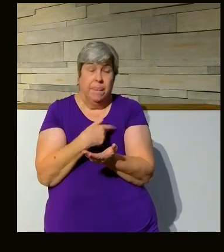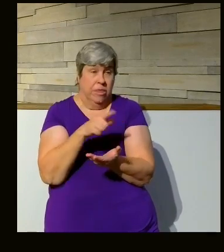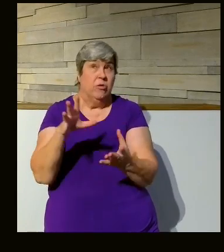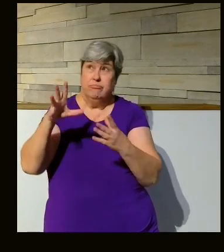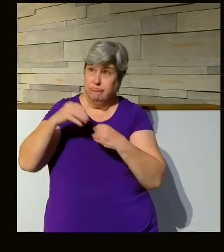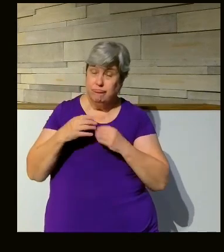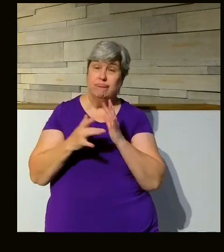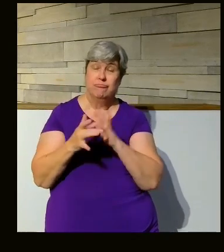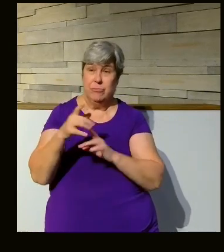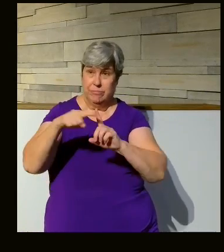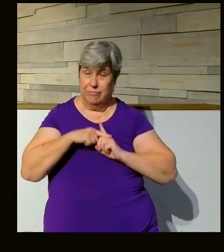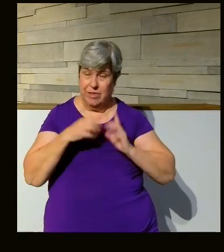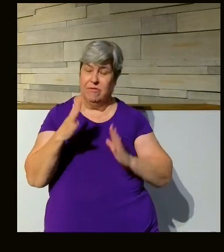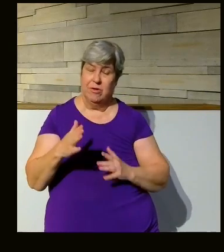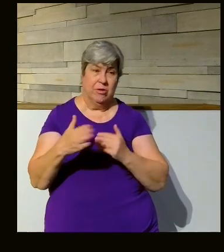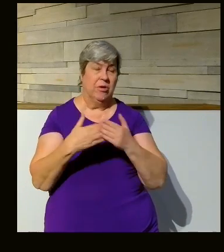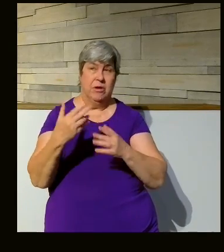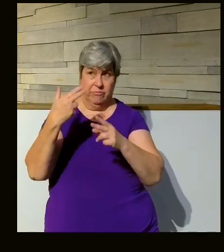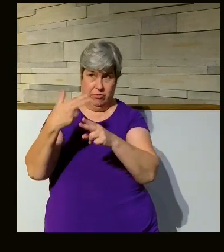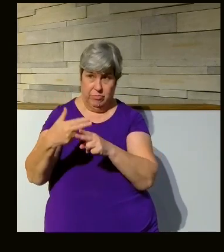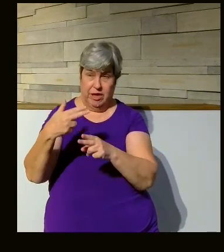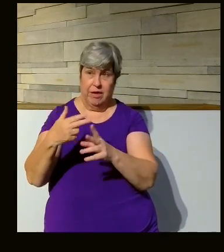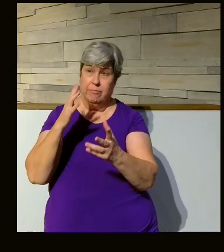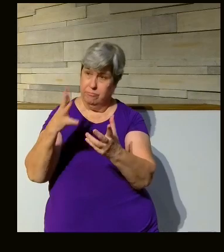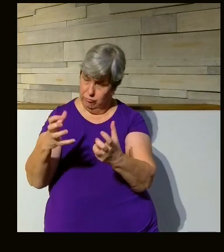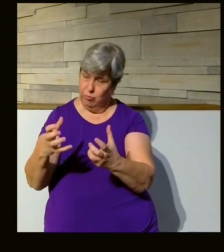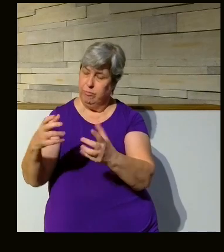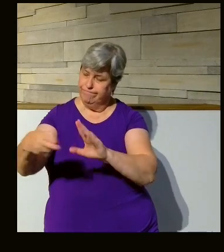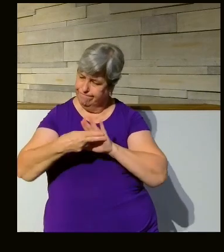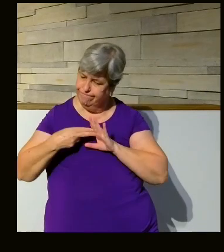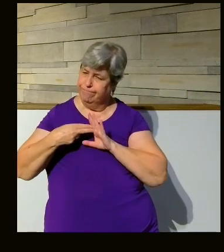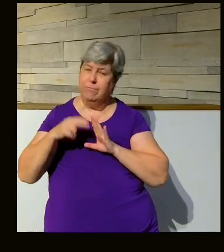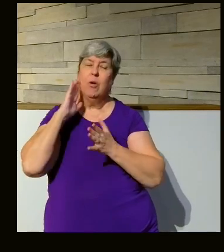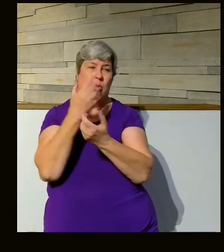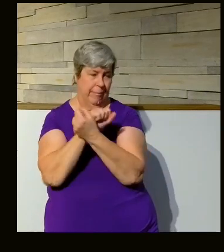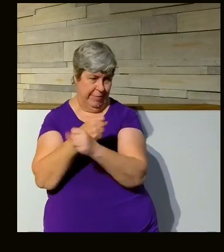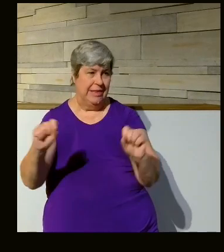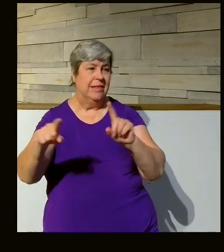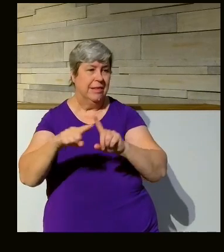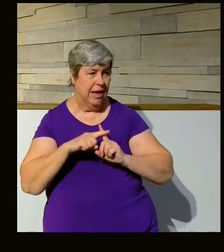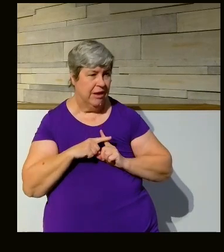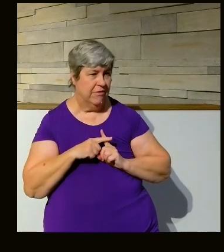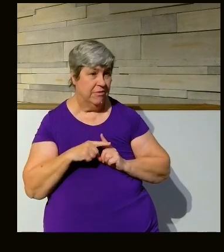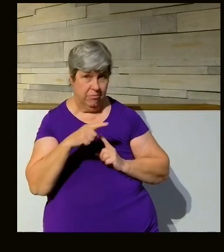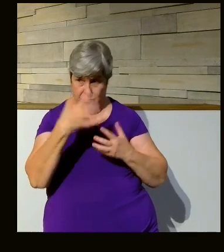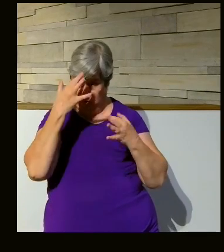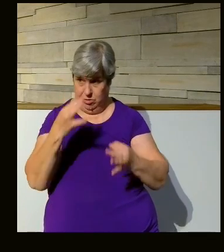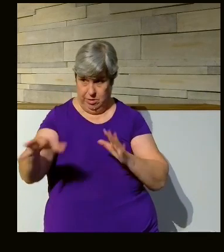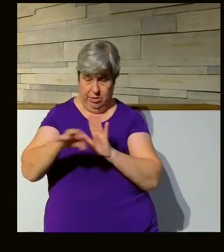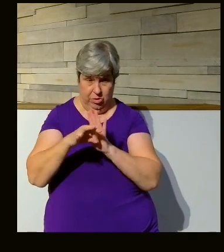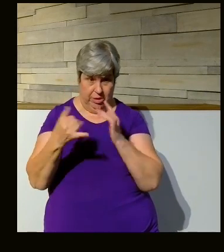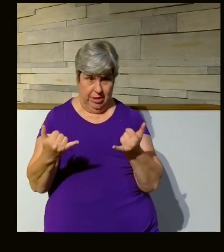Savior? Whoever will call upon the name of the Lord will be saved. It's a choice. Will you choose Jesus this day?